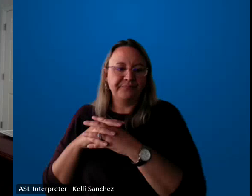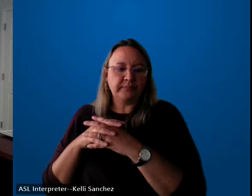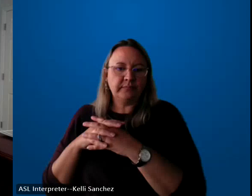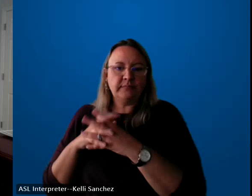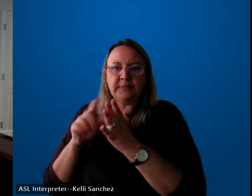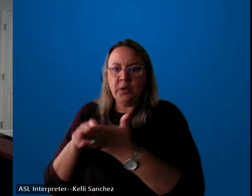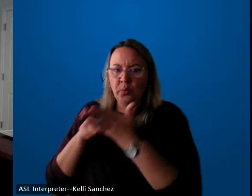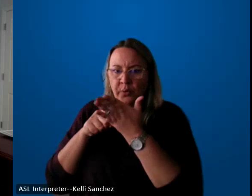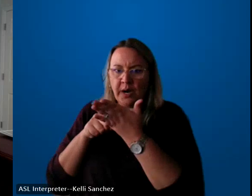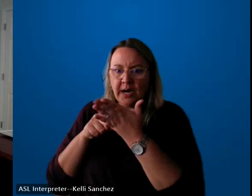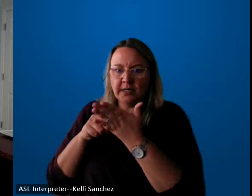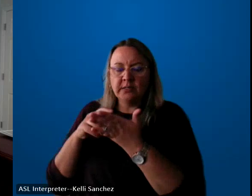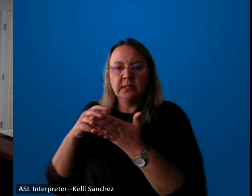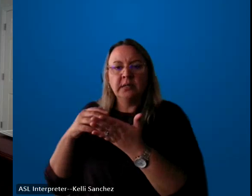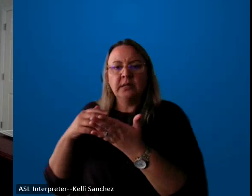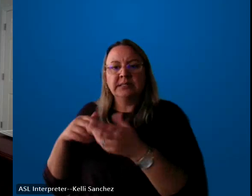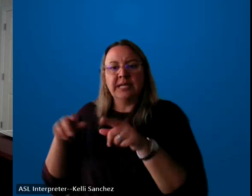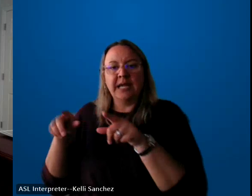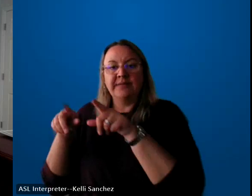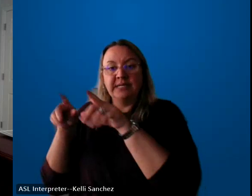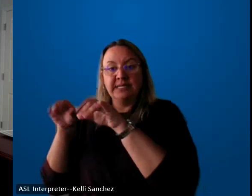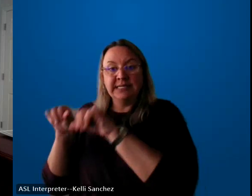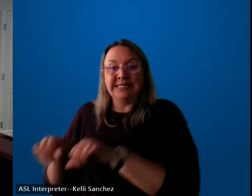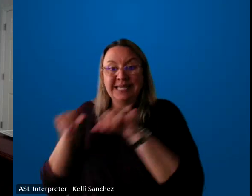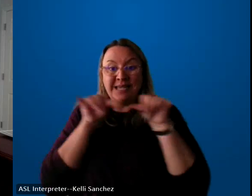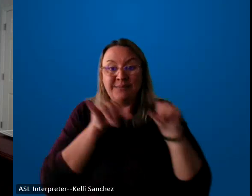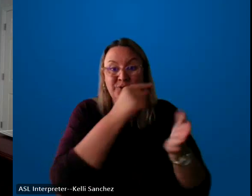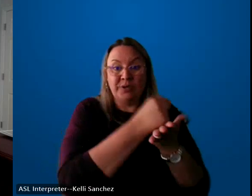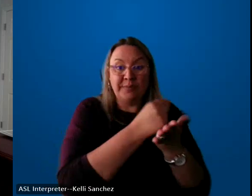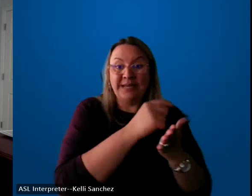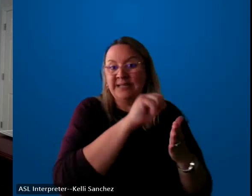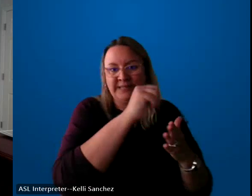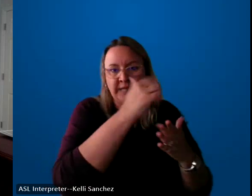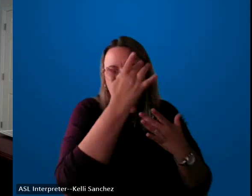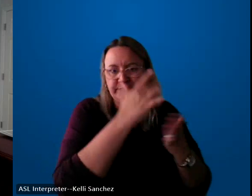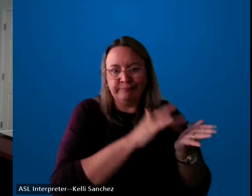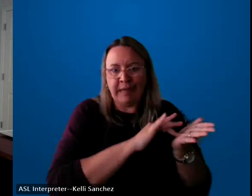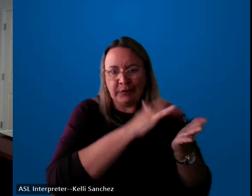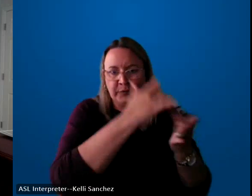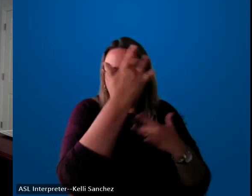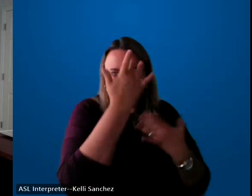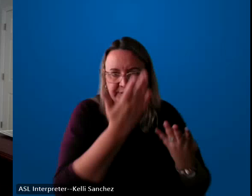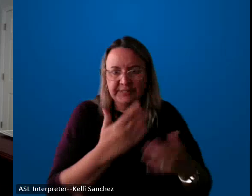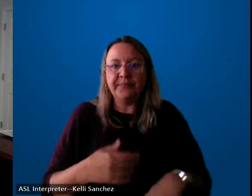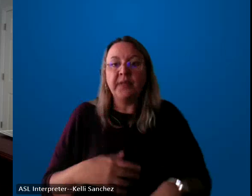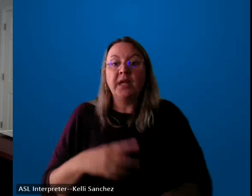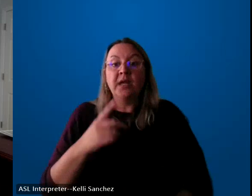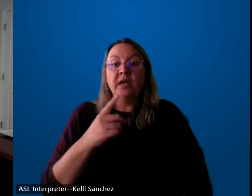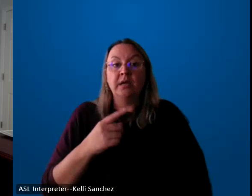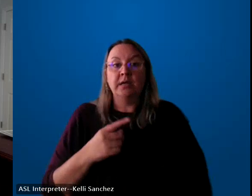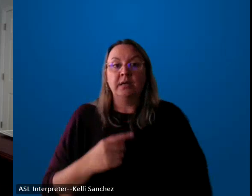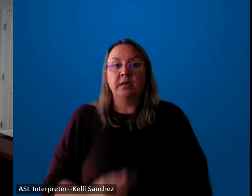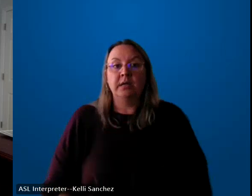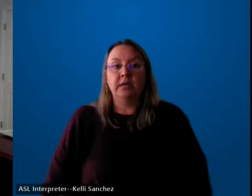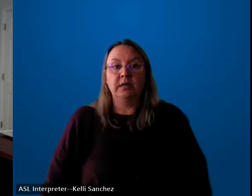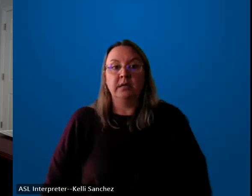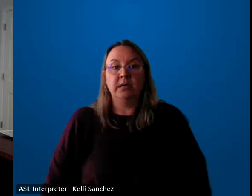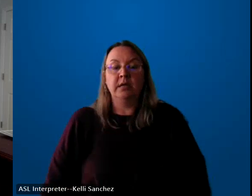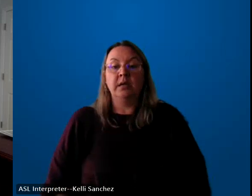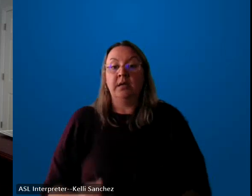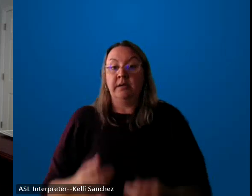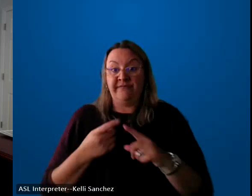required to receive the same kind of treatment as any other medical illness. And for me, from where I'm sitting up here on my